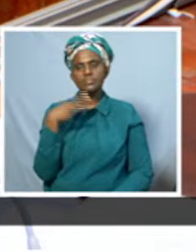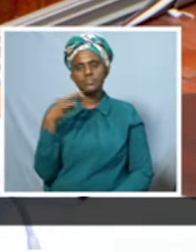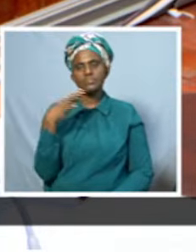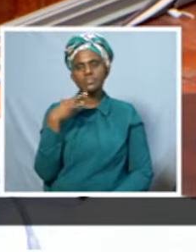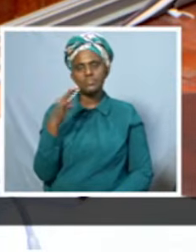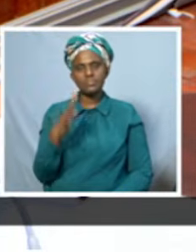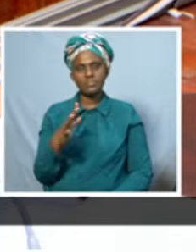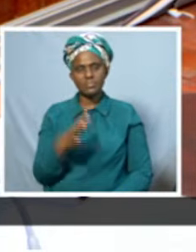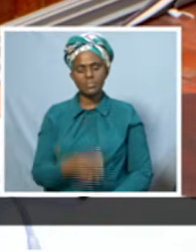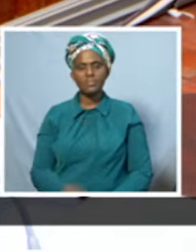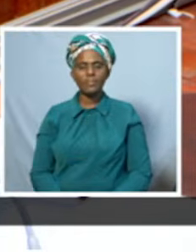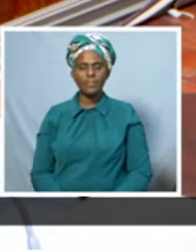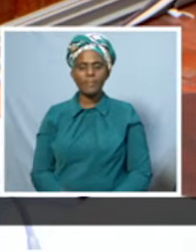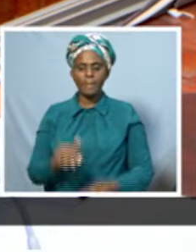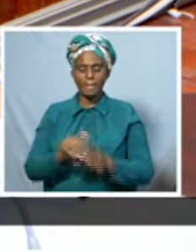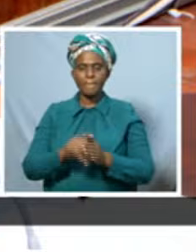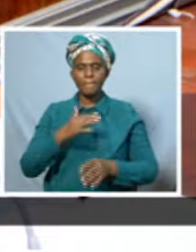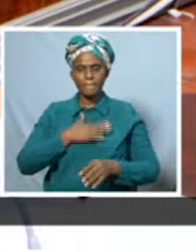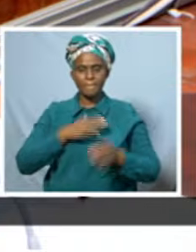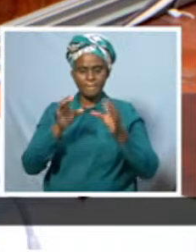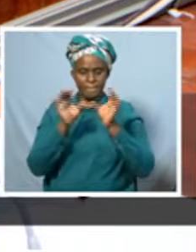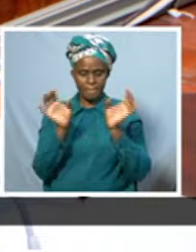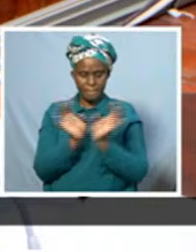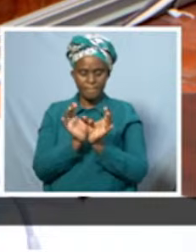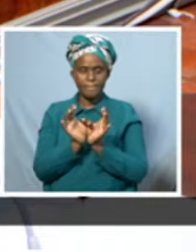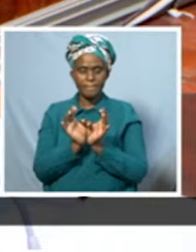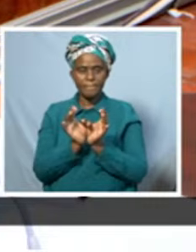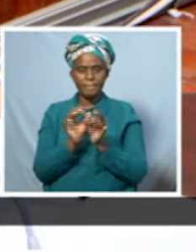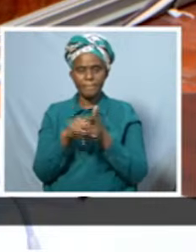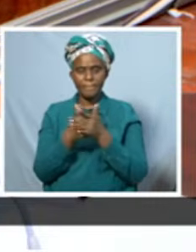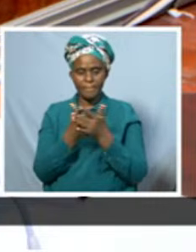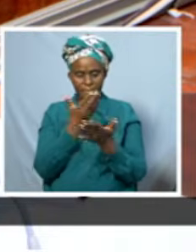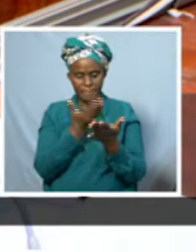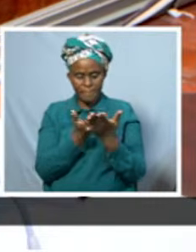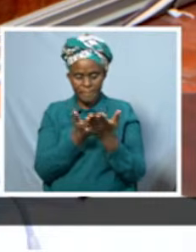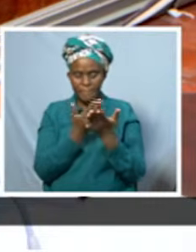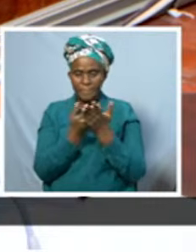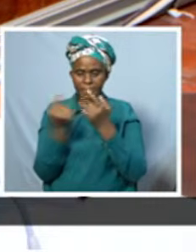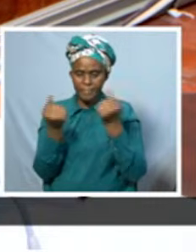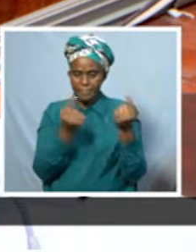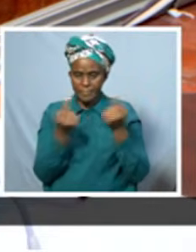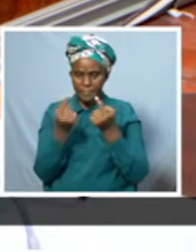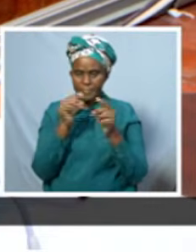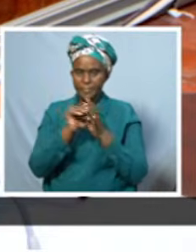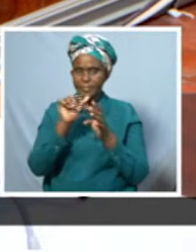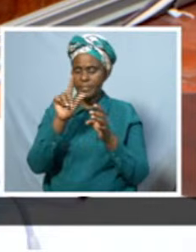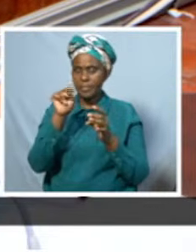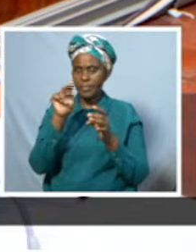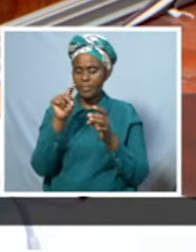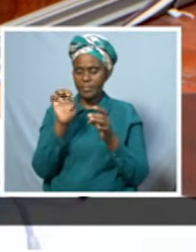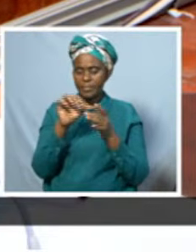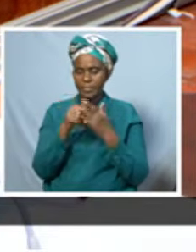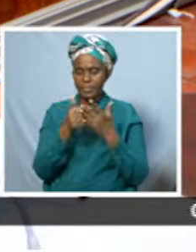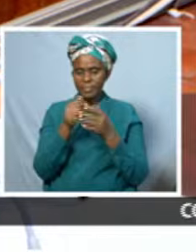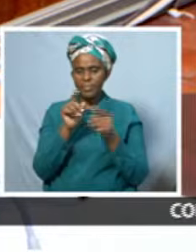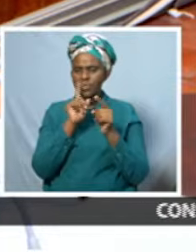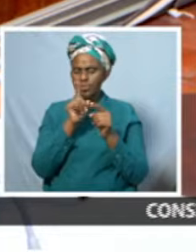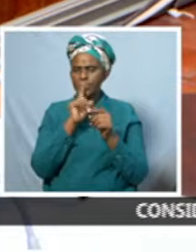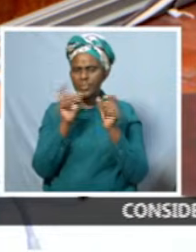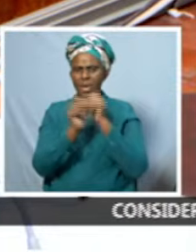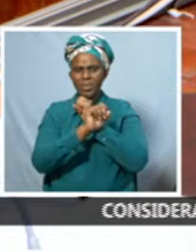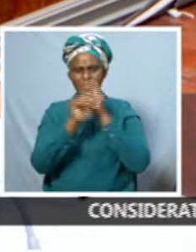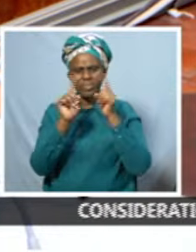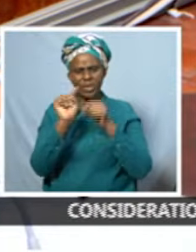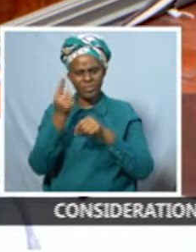applicants in Joseph. So how has been the situation in LUNTE? It's quite strange. You